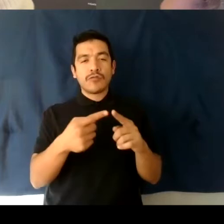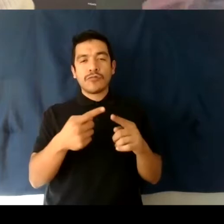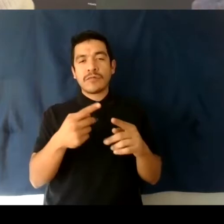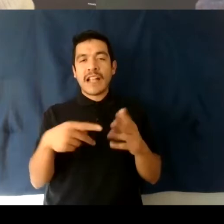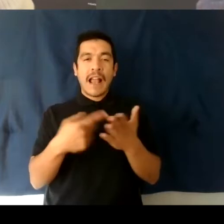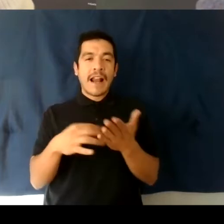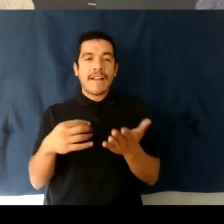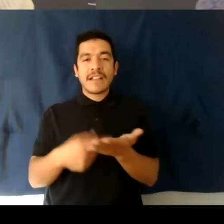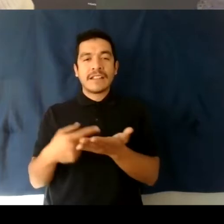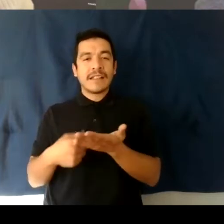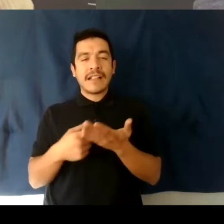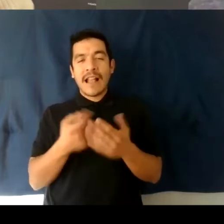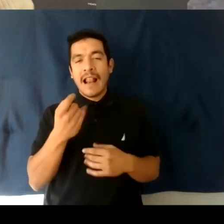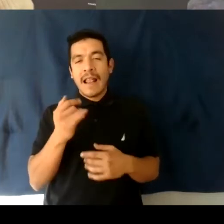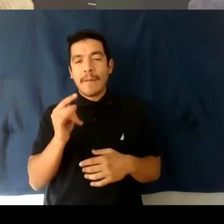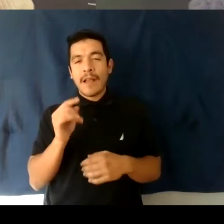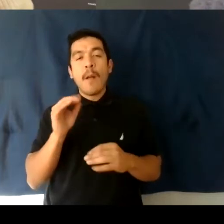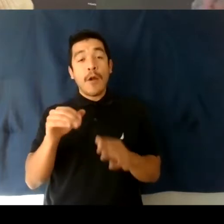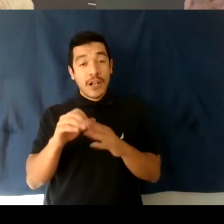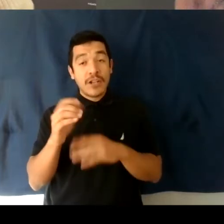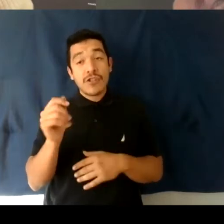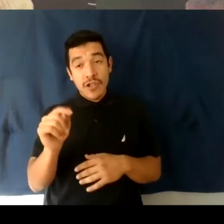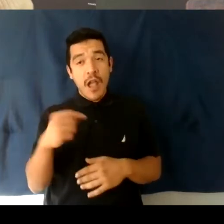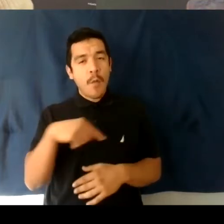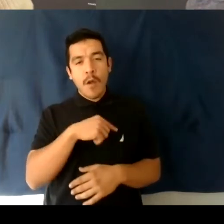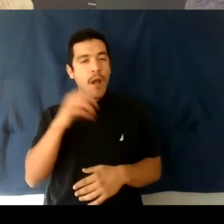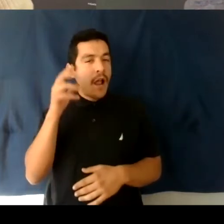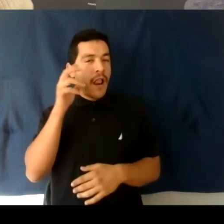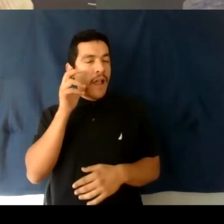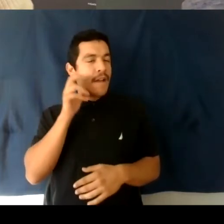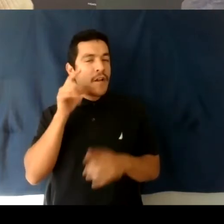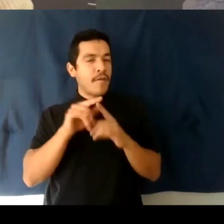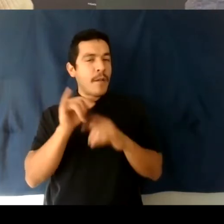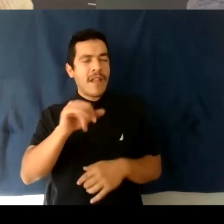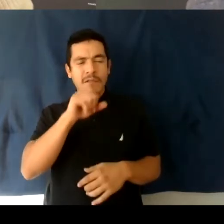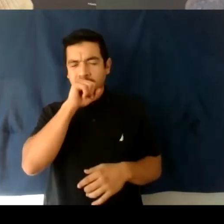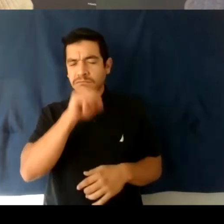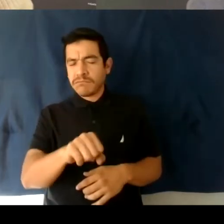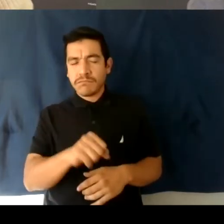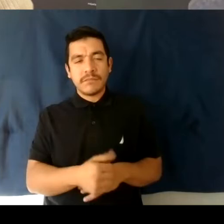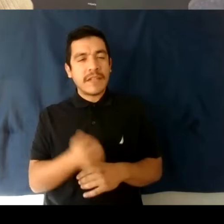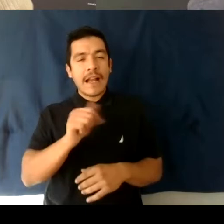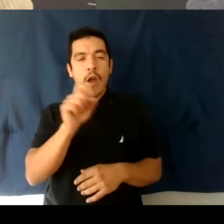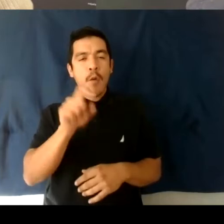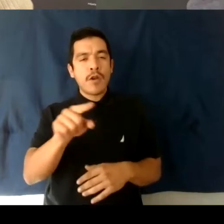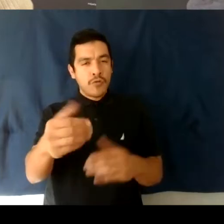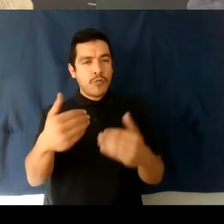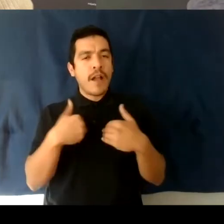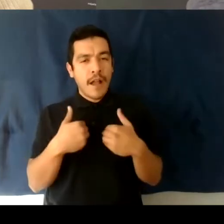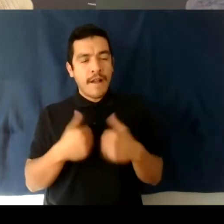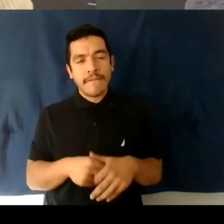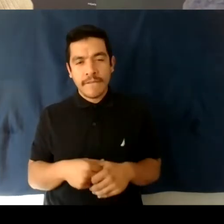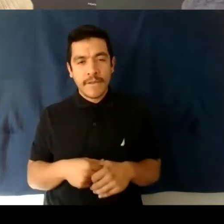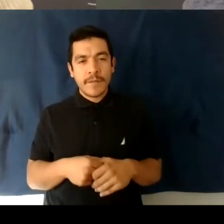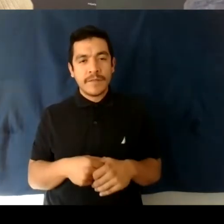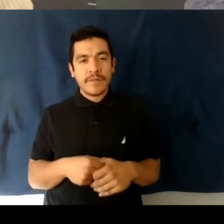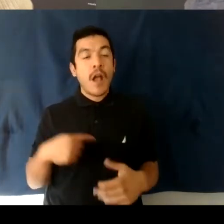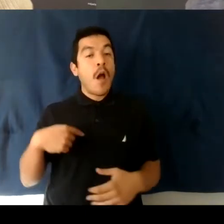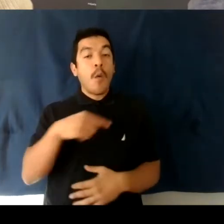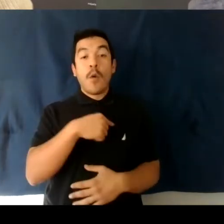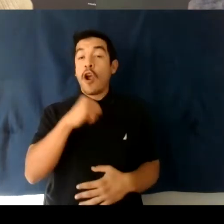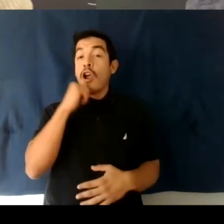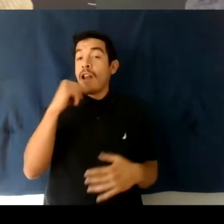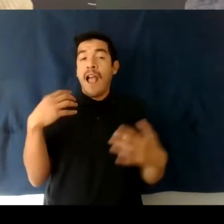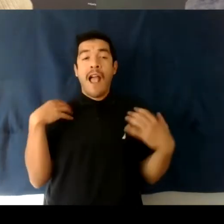of discuss a little bit, put it in the chat. We would love to hear from you. Any questions you have. Again, we are not healthcare professionals.